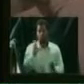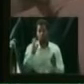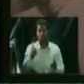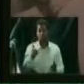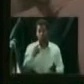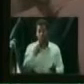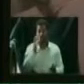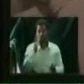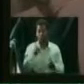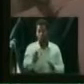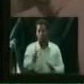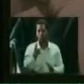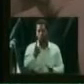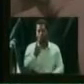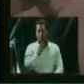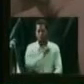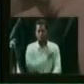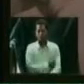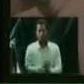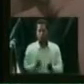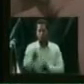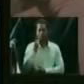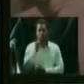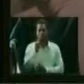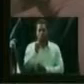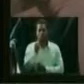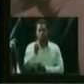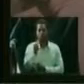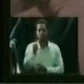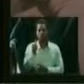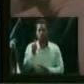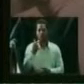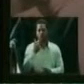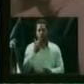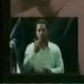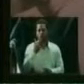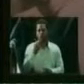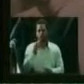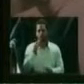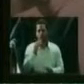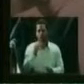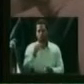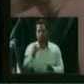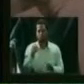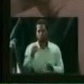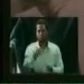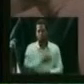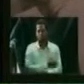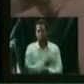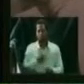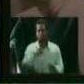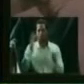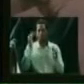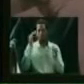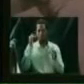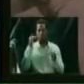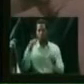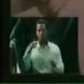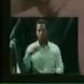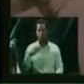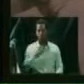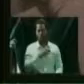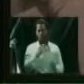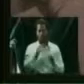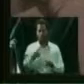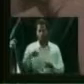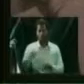and allow one employee to have such sweeping, unchecked, and reckless power. It is my hope that our county commissioners